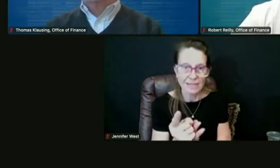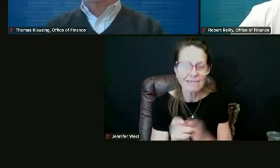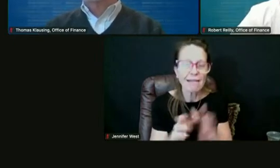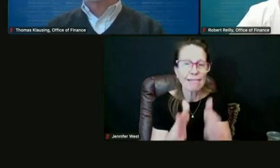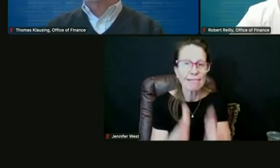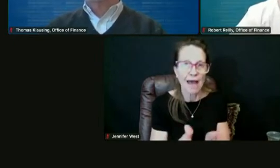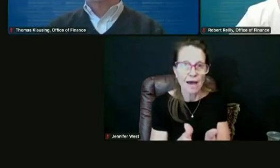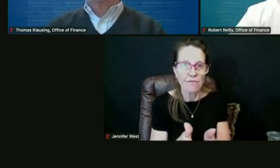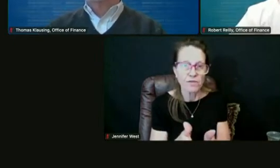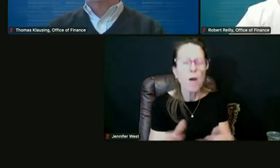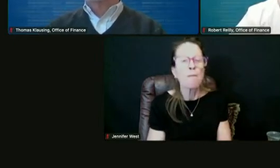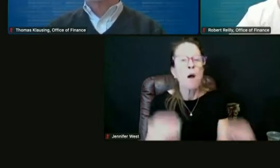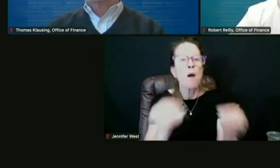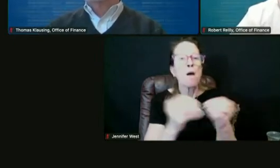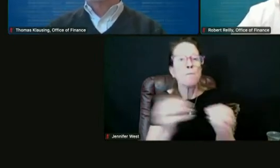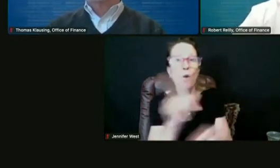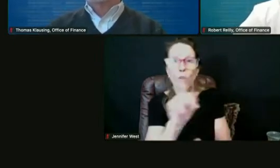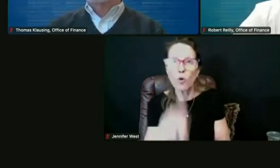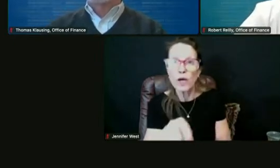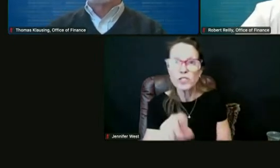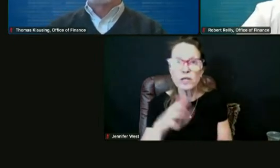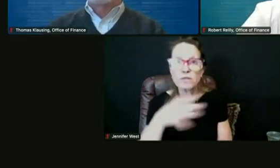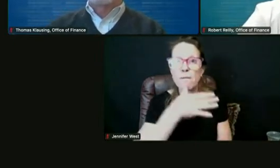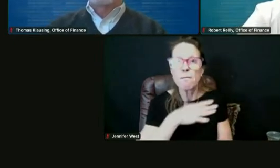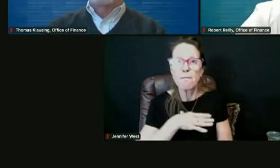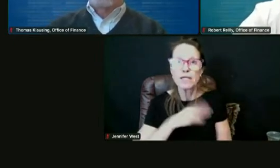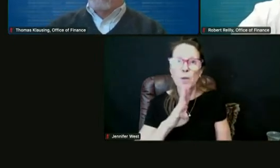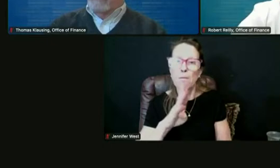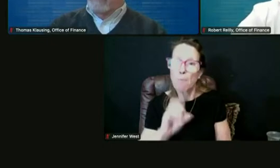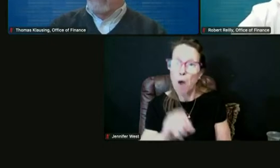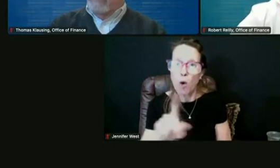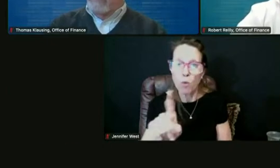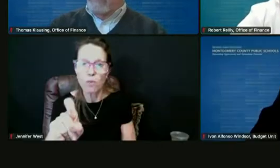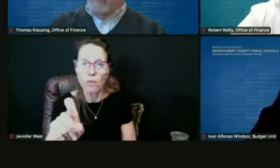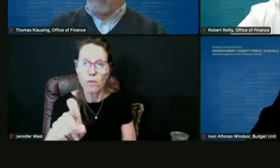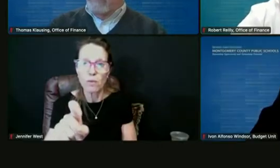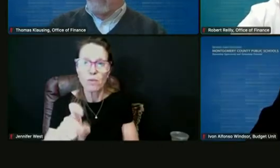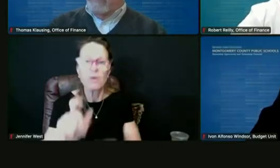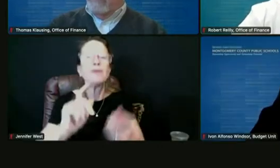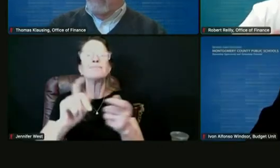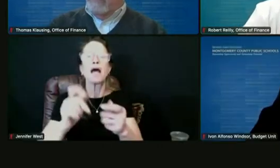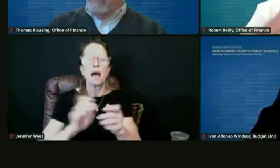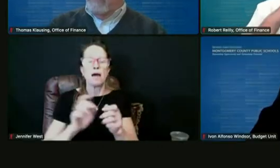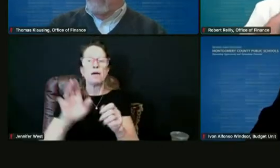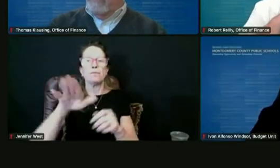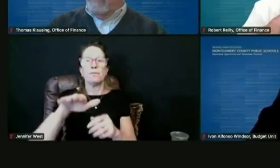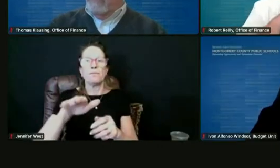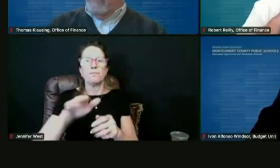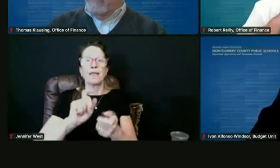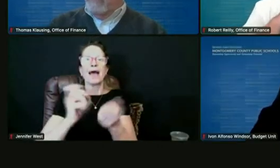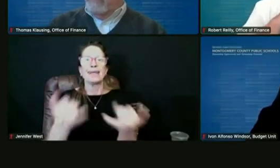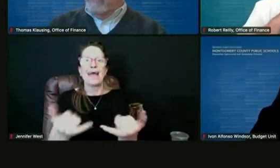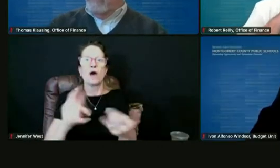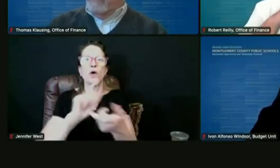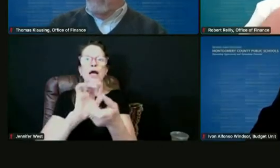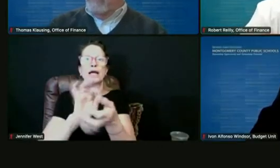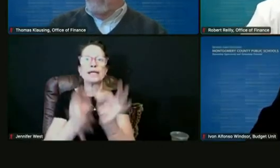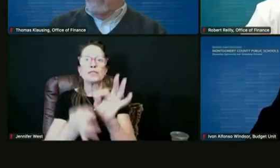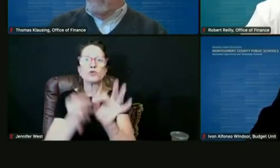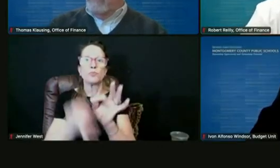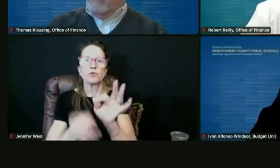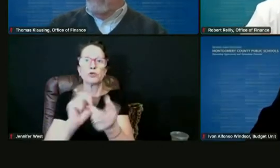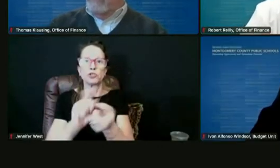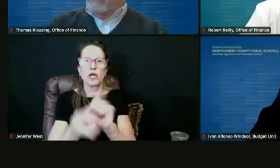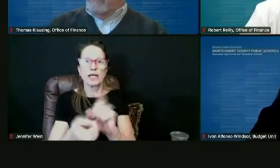Ms. Bowe, over to you. All right, switching gears a little bit. This one is regarding sustainability. The question is, how will MCPS